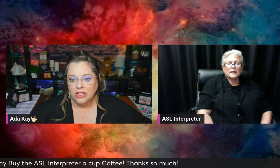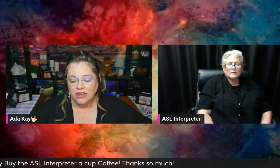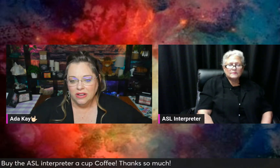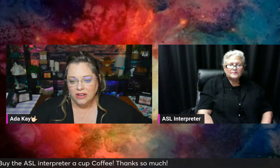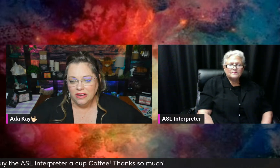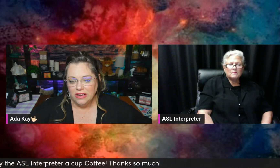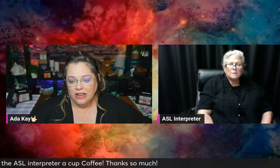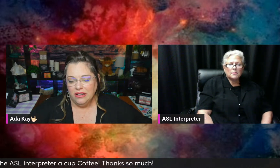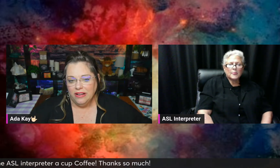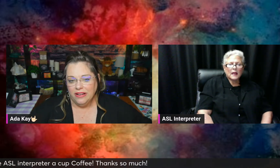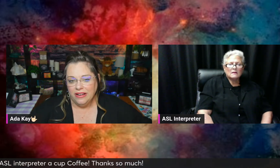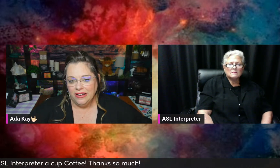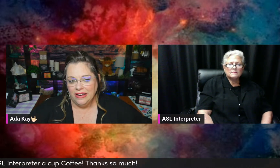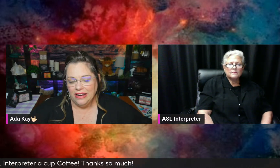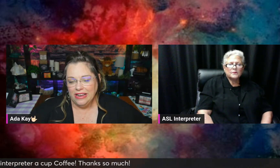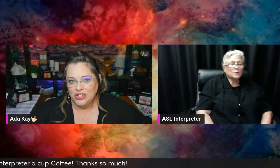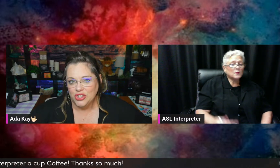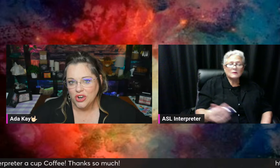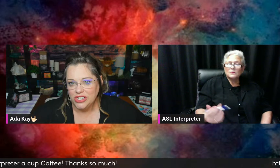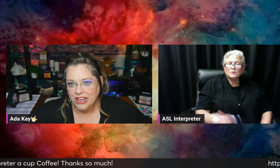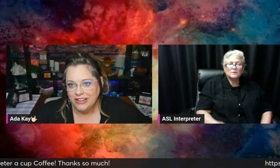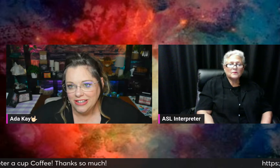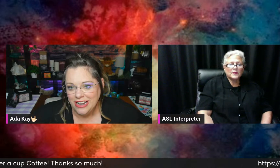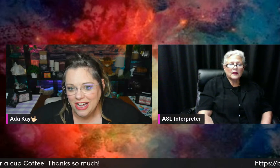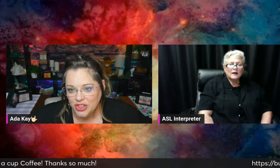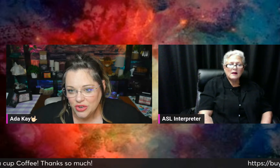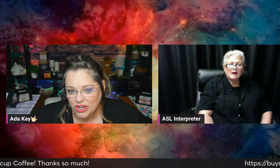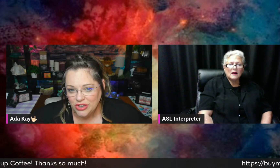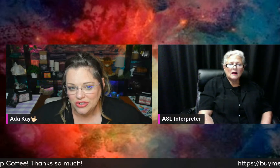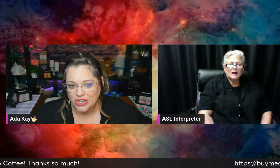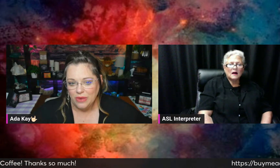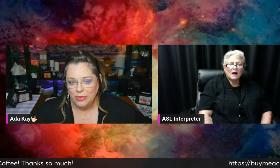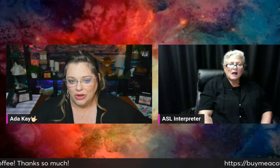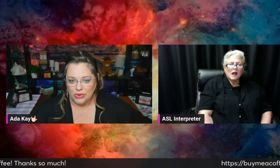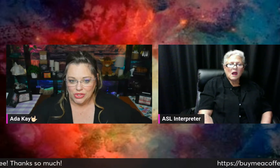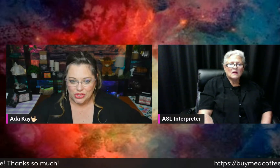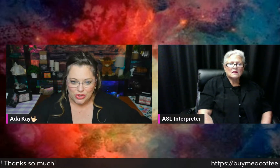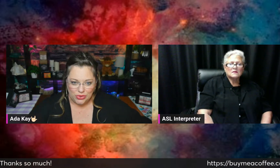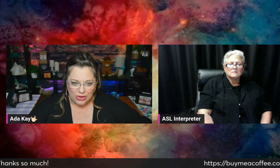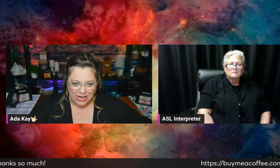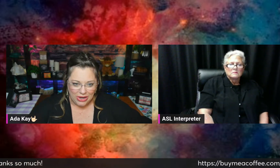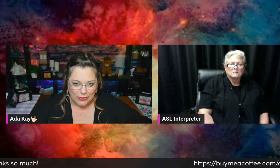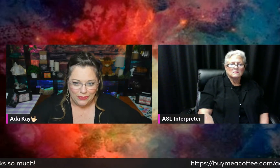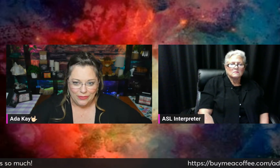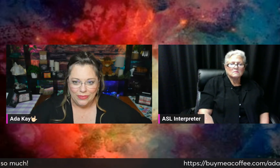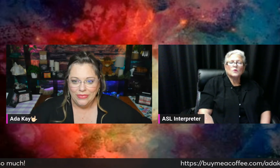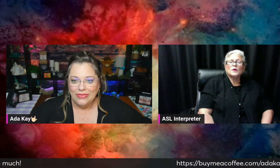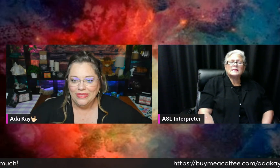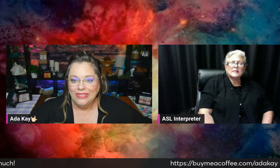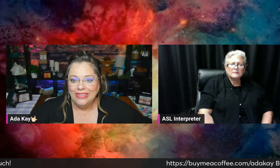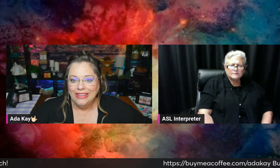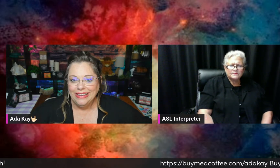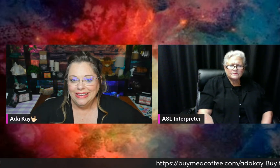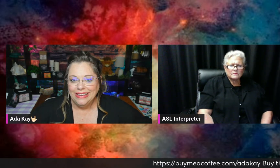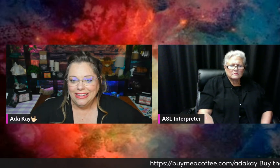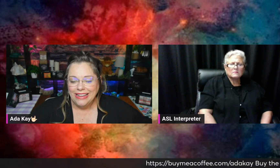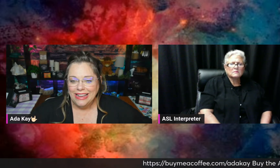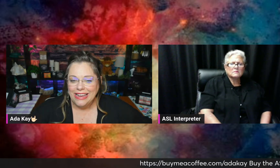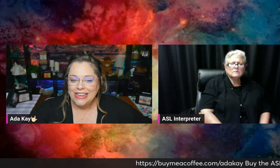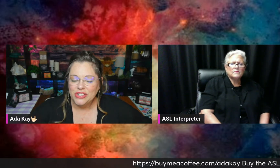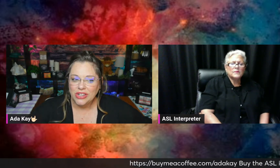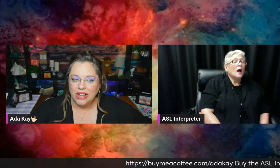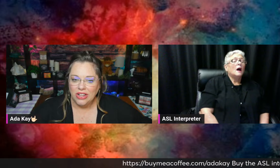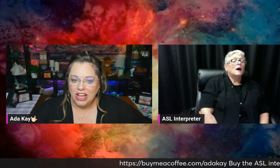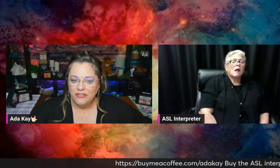say? Yeah. Yeah. It starts at 9:30 your time and goes to 2 a.m. What is it? Oh my